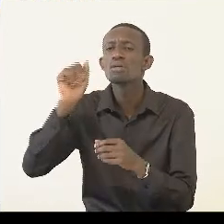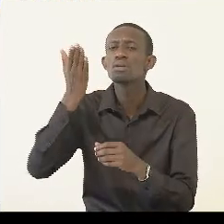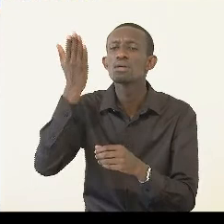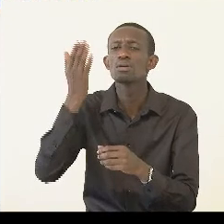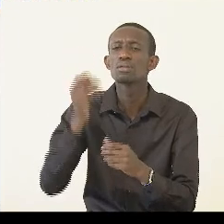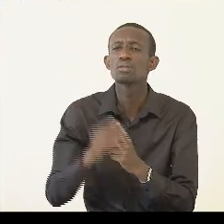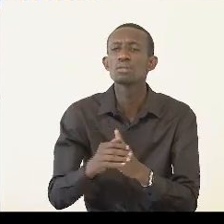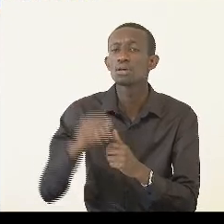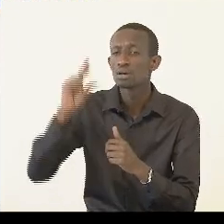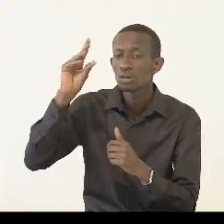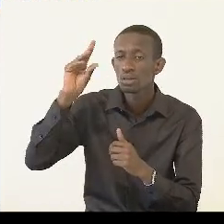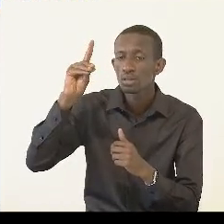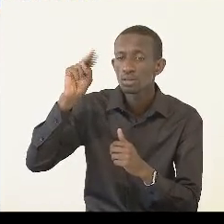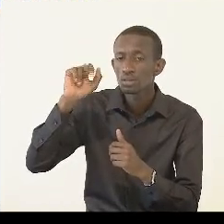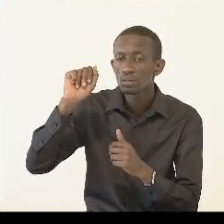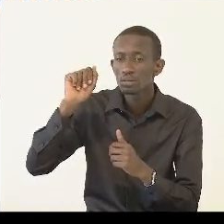a DNA.